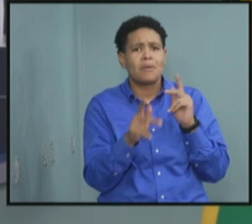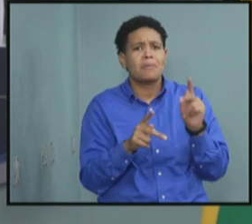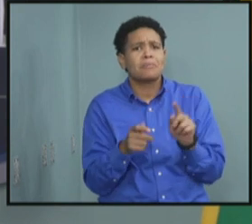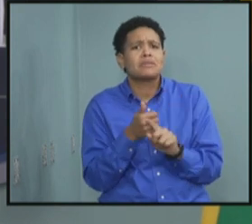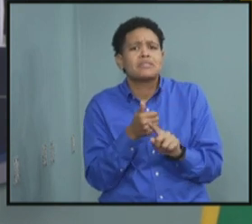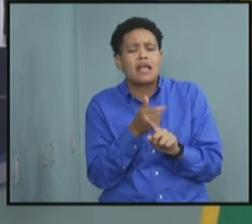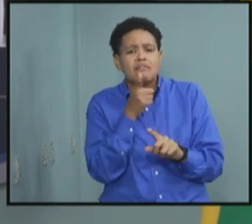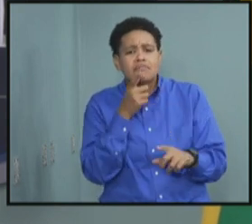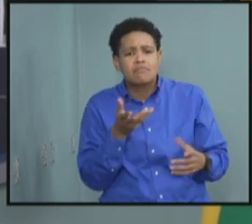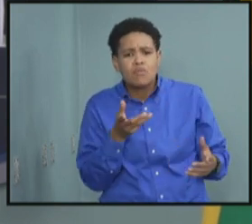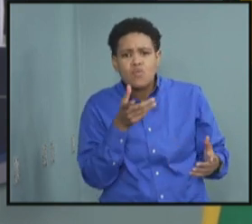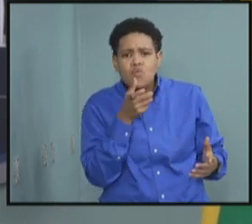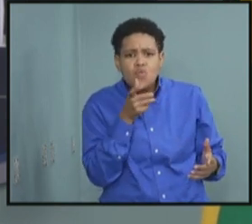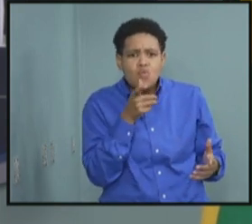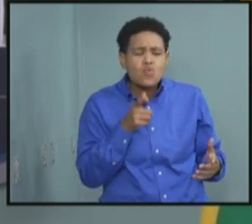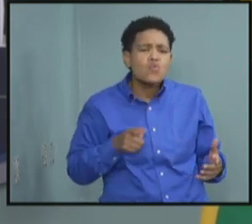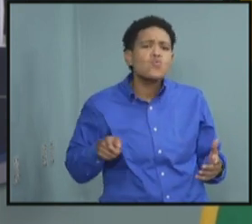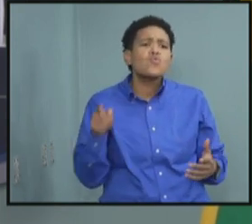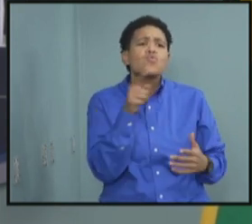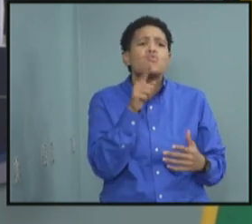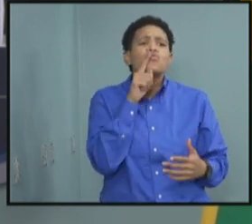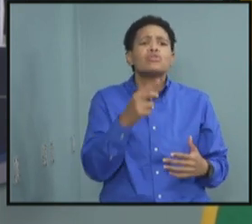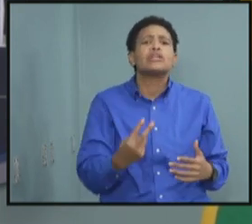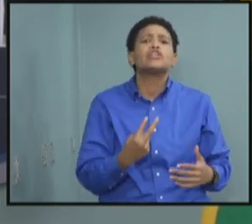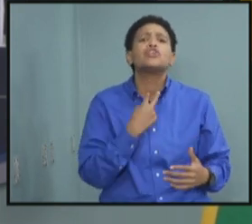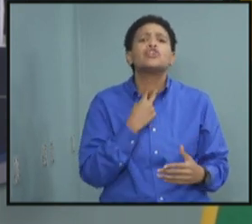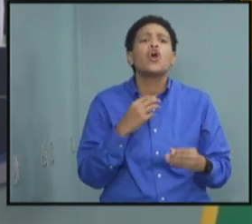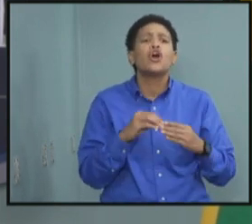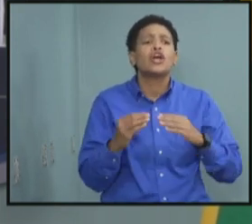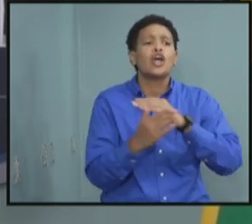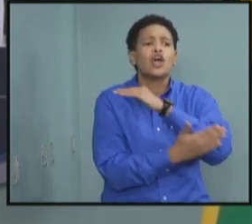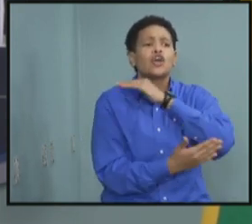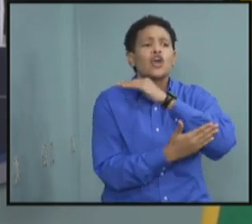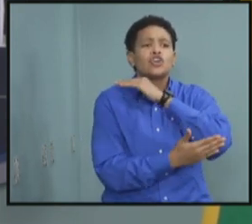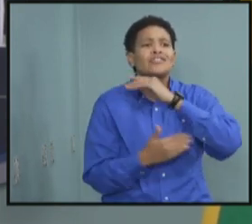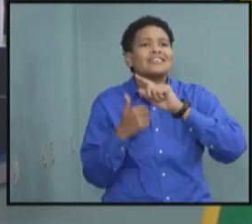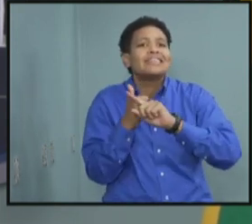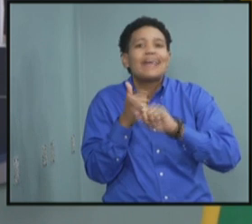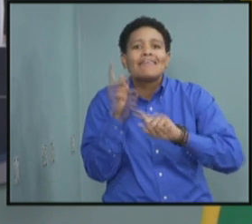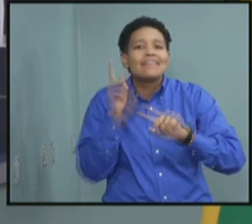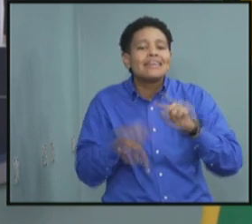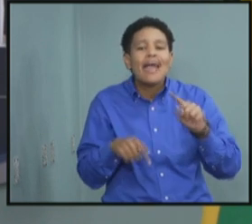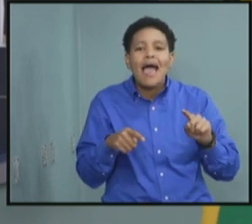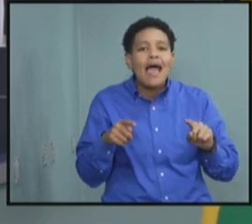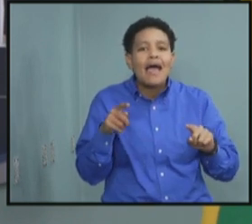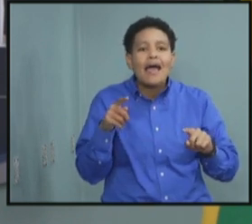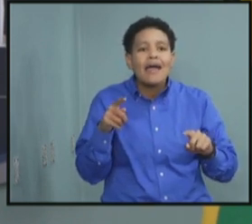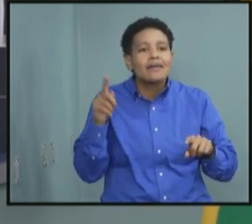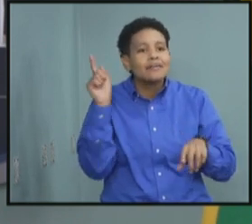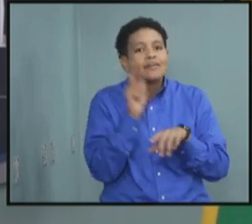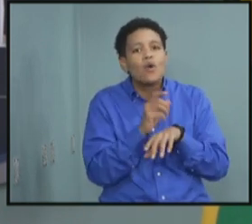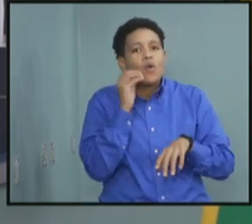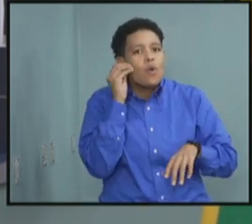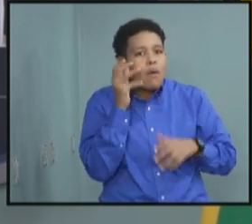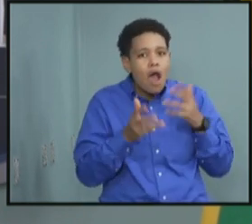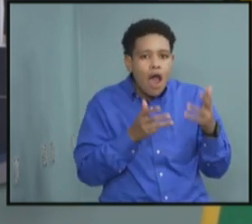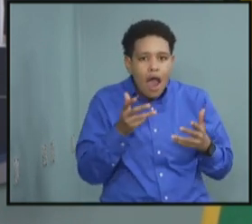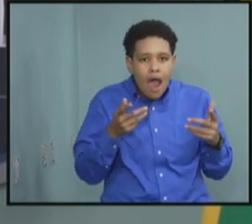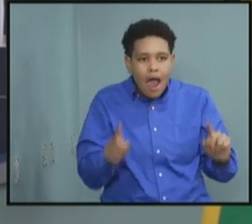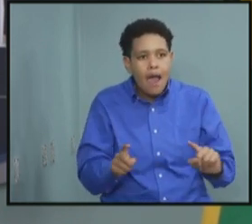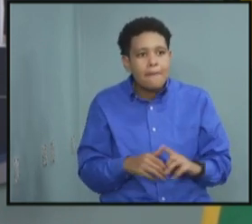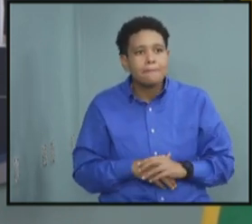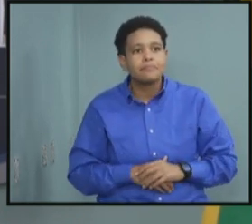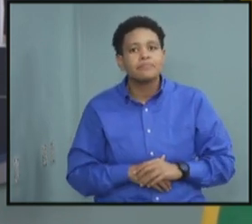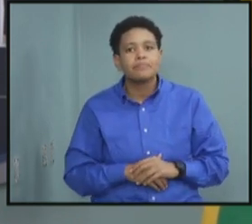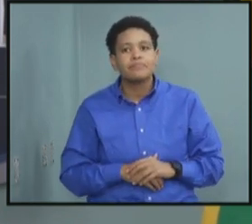who were stuck in countries that they could not call their home. But in